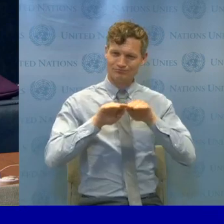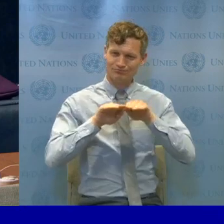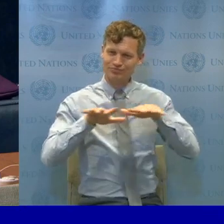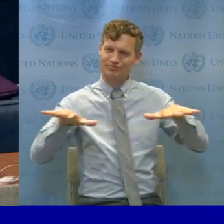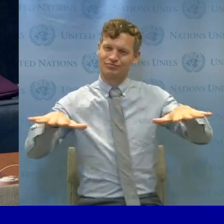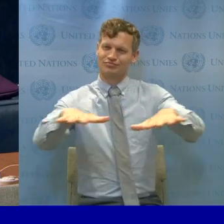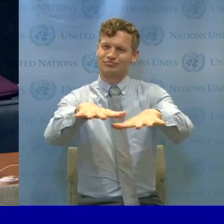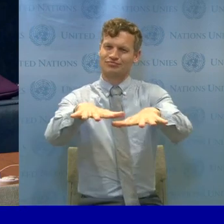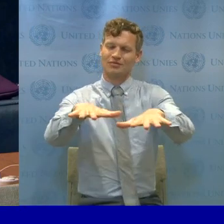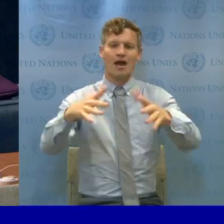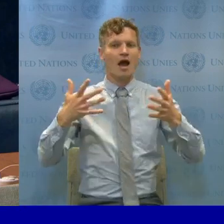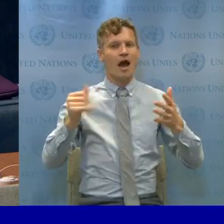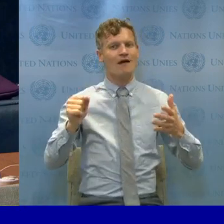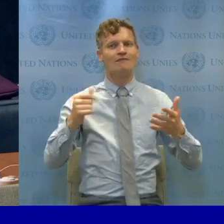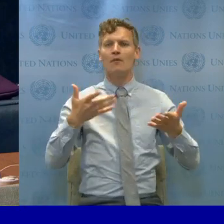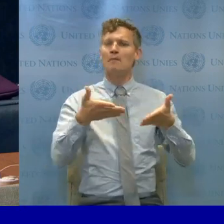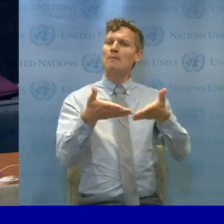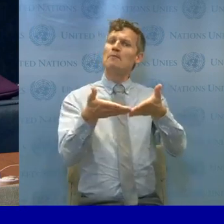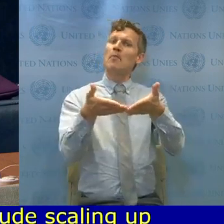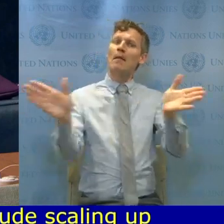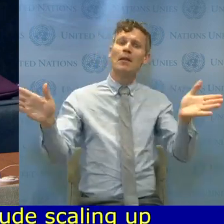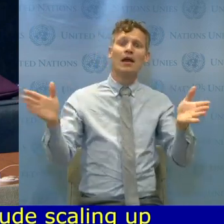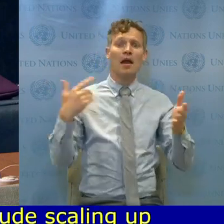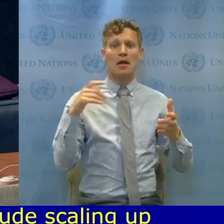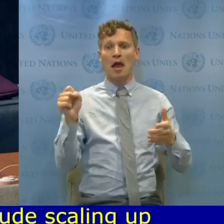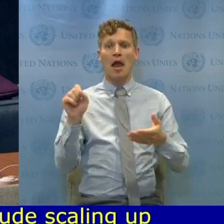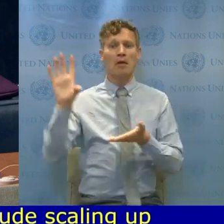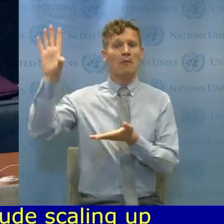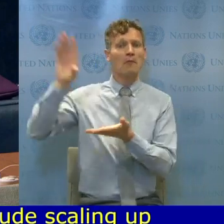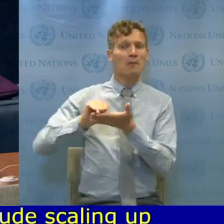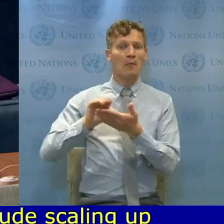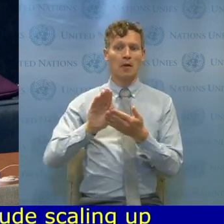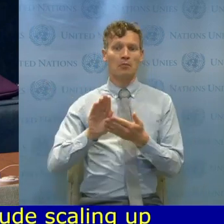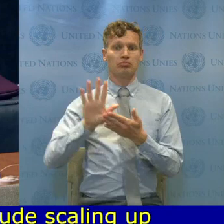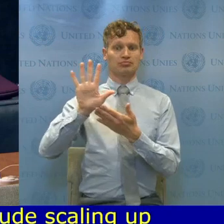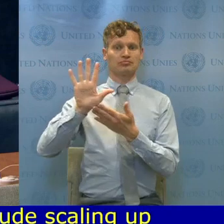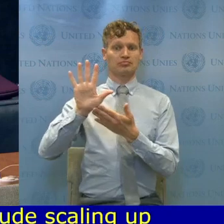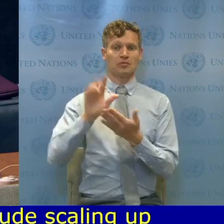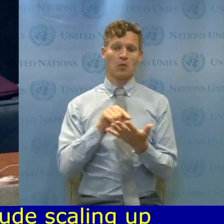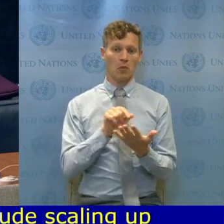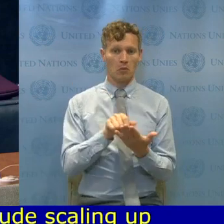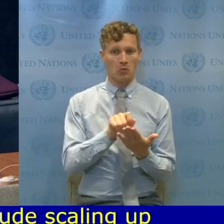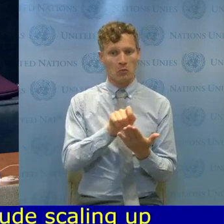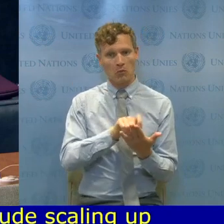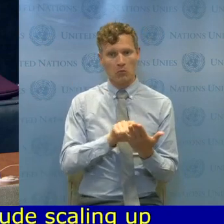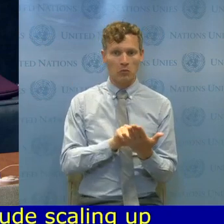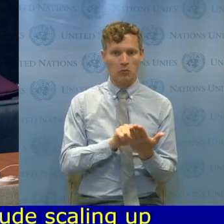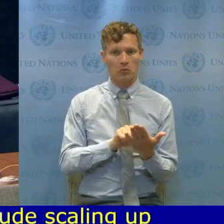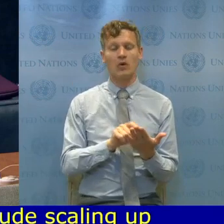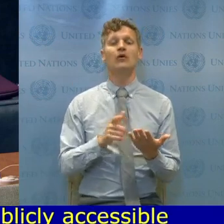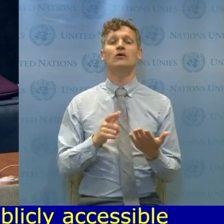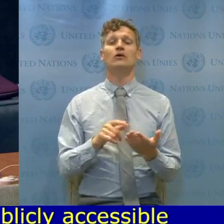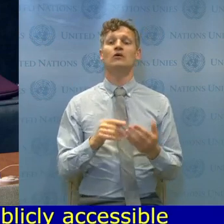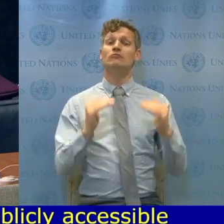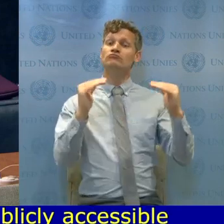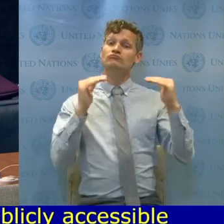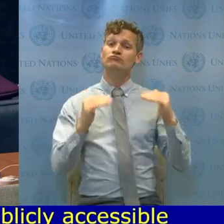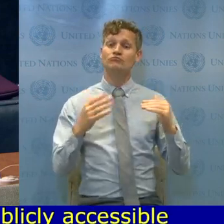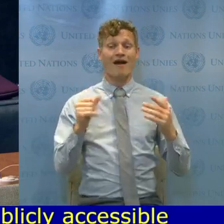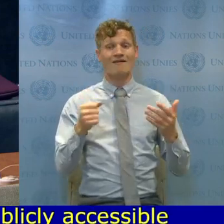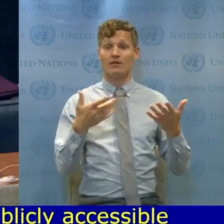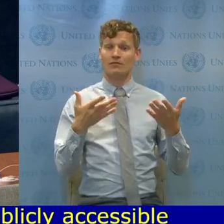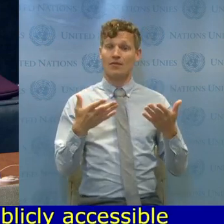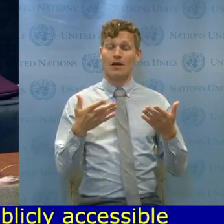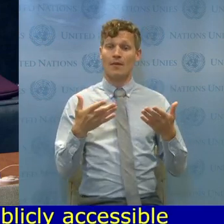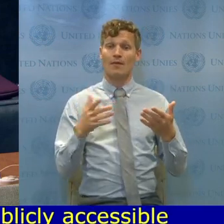community access points in undeserved communities, installing computers equipped with speech software in the public